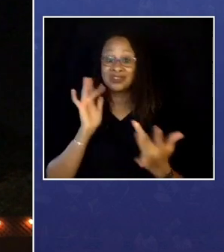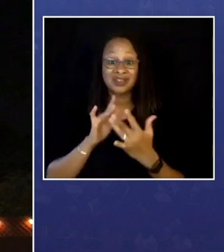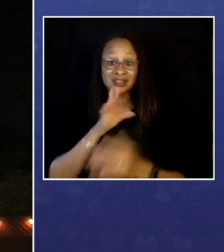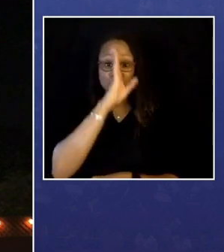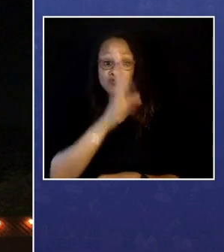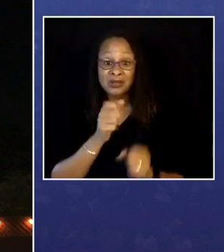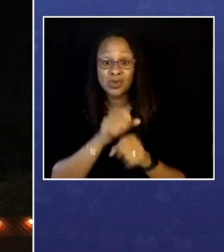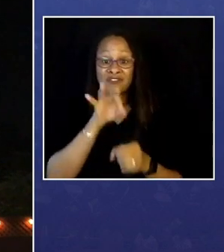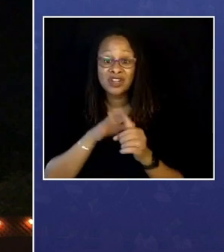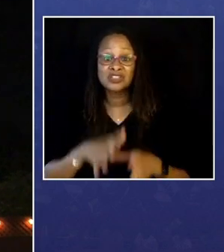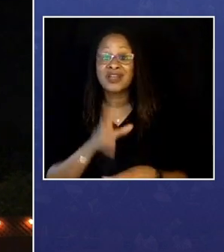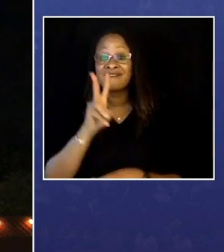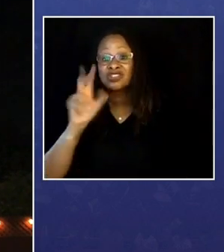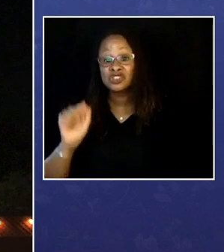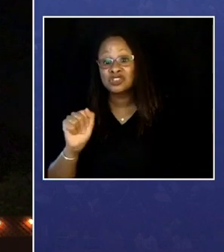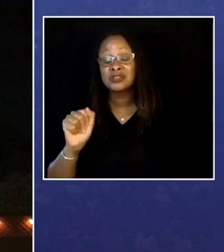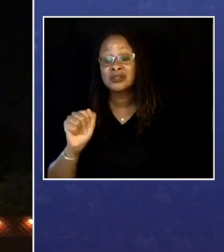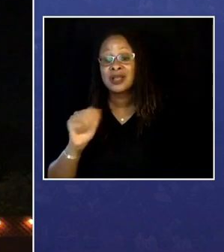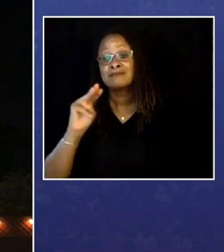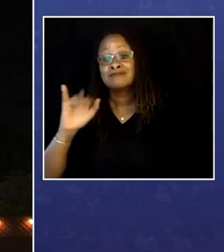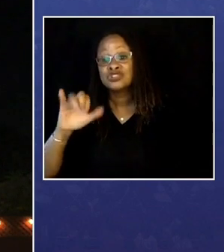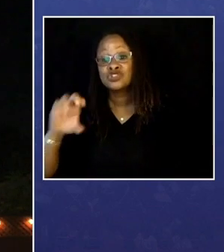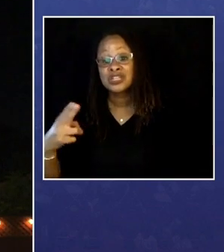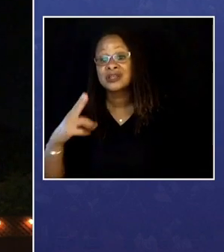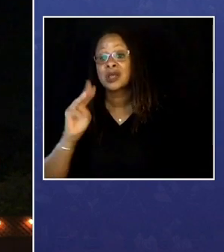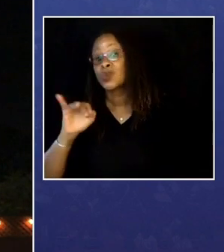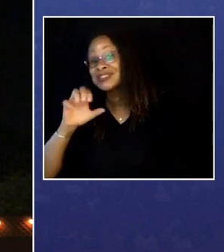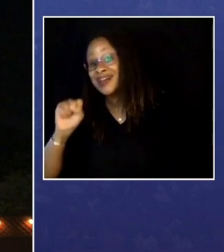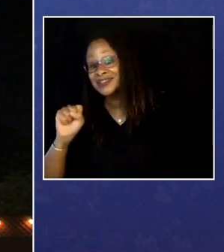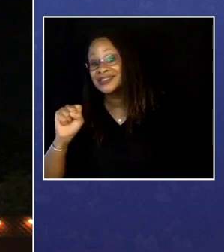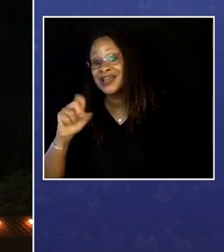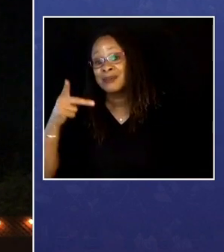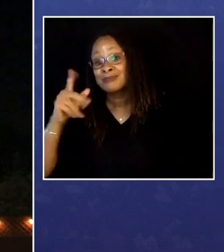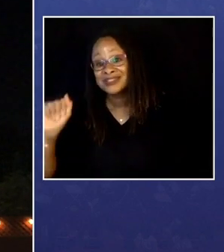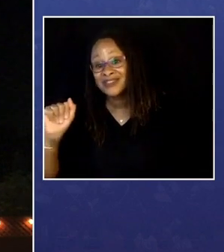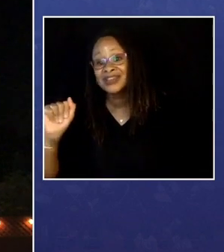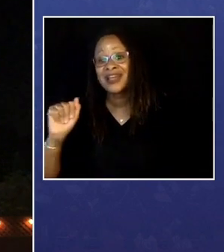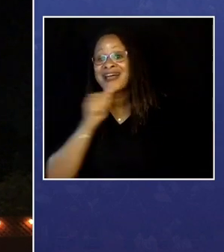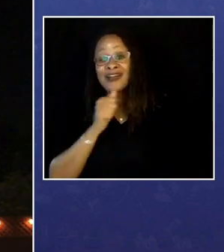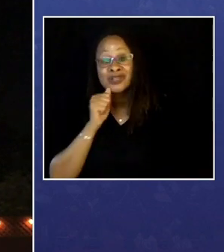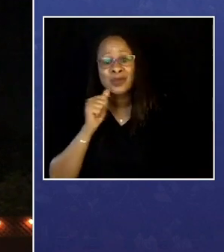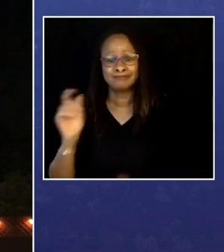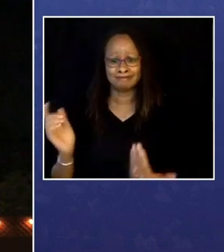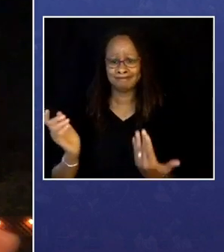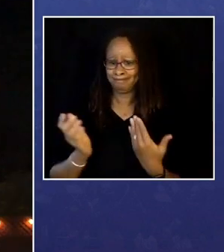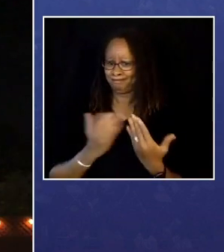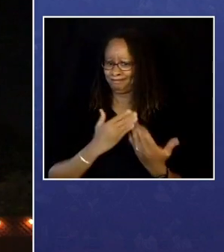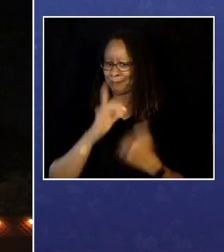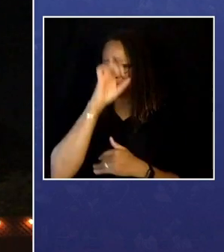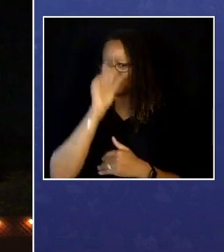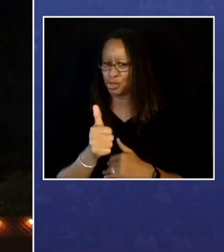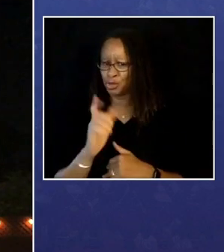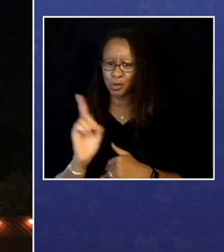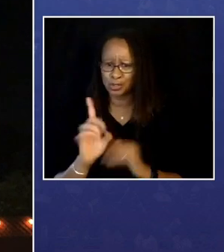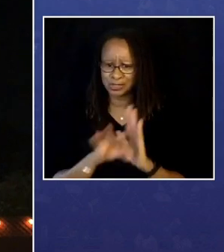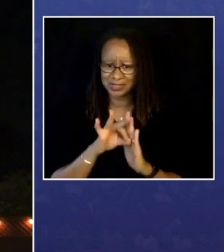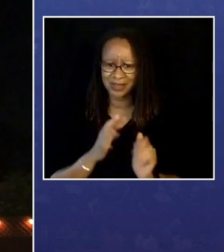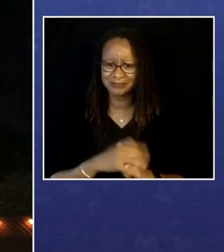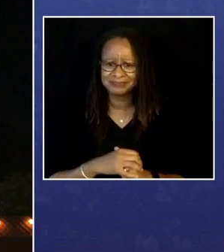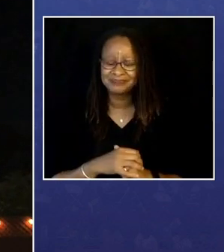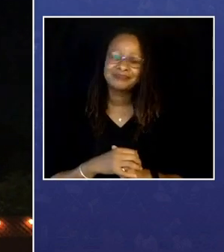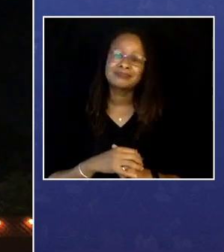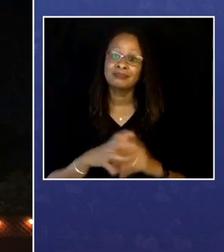can get in touch directly with voters in Virginia, Michigan, Wisconsin, Pennsylvania, Arizona, whatever battleground state you